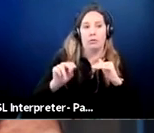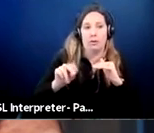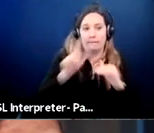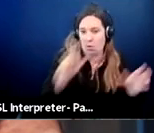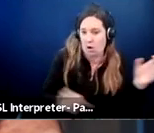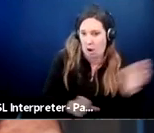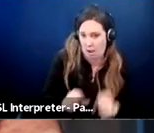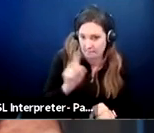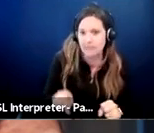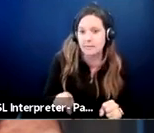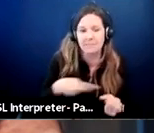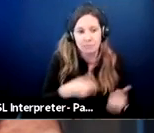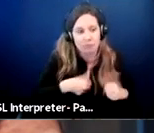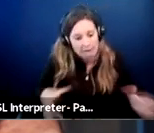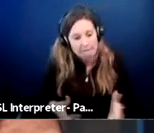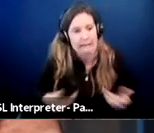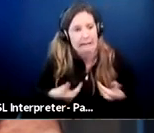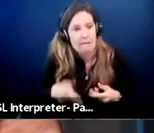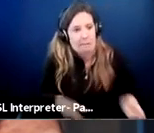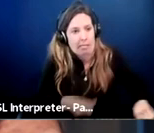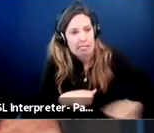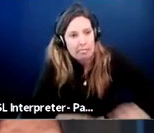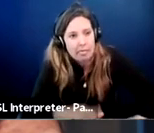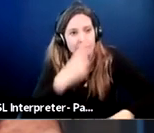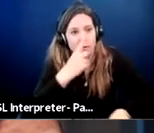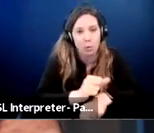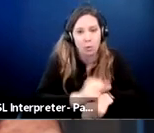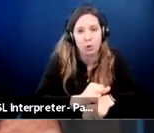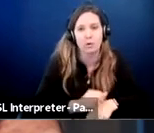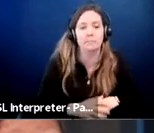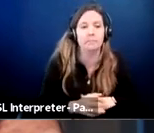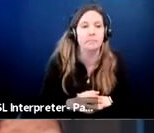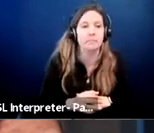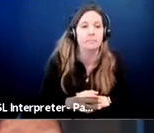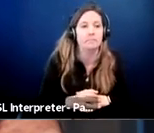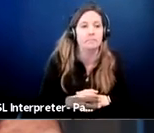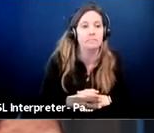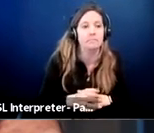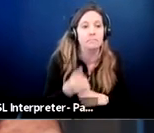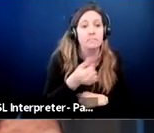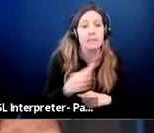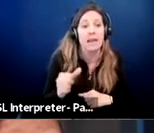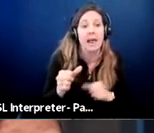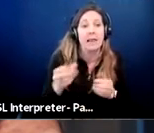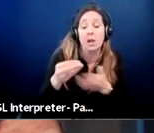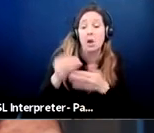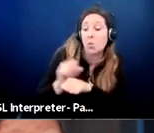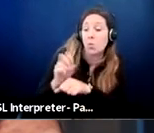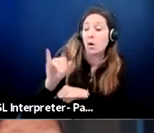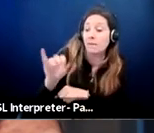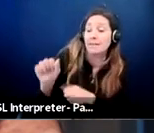system. You can't have anyone that's on a work visa or a student visa qualify for